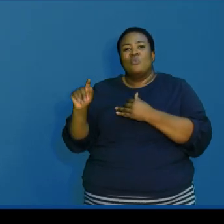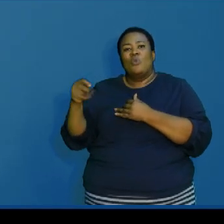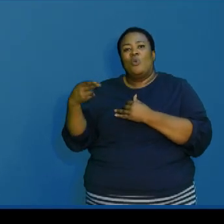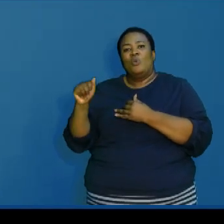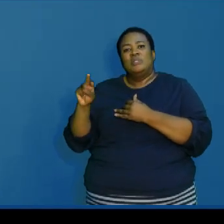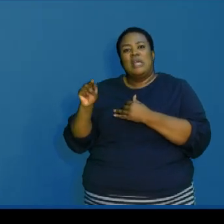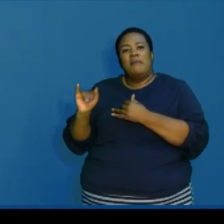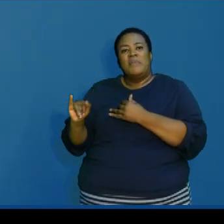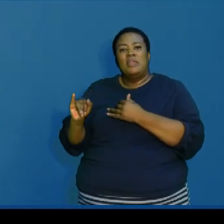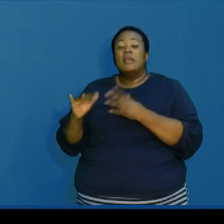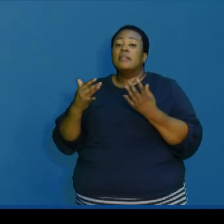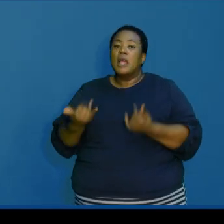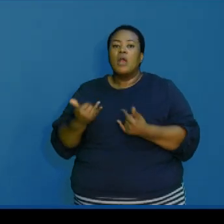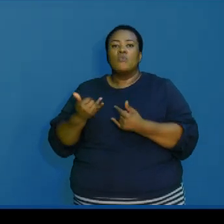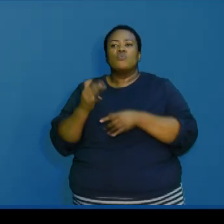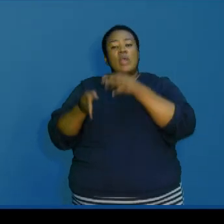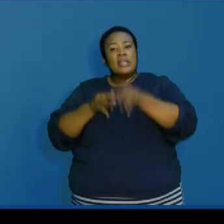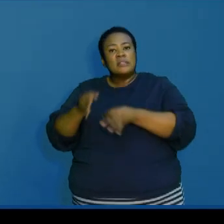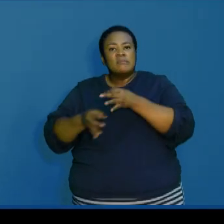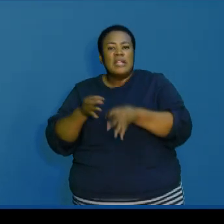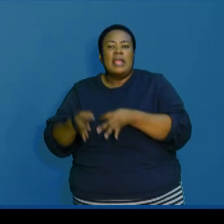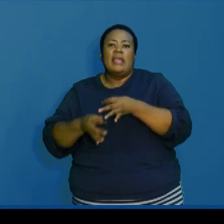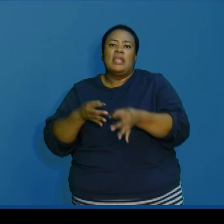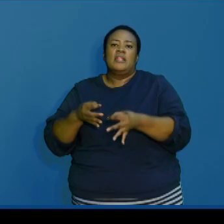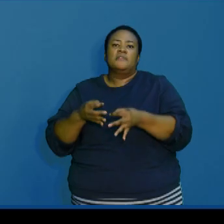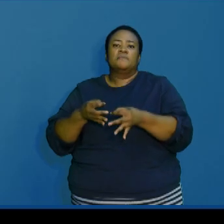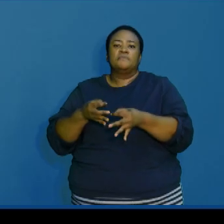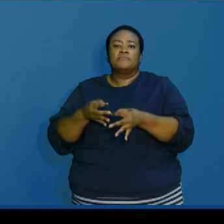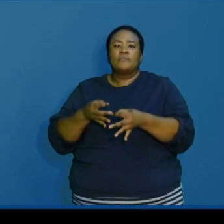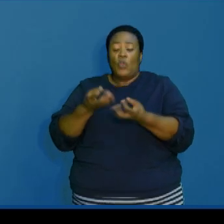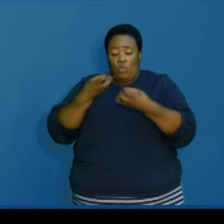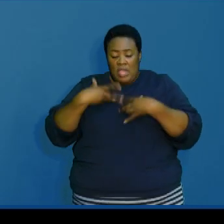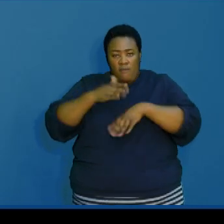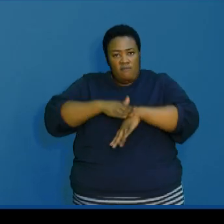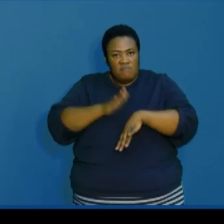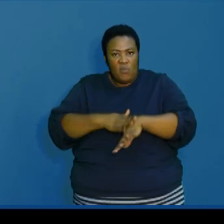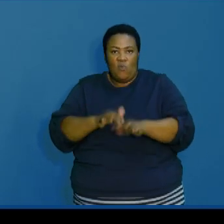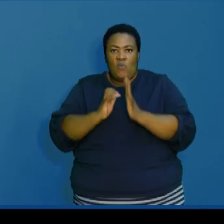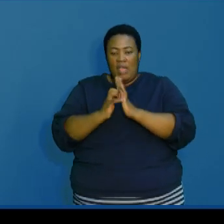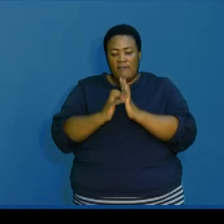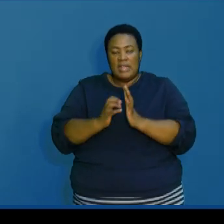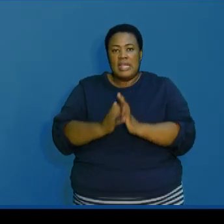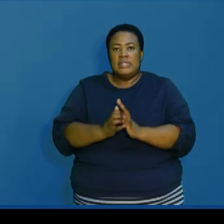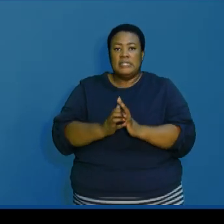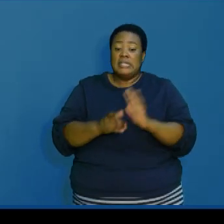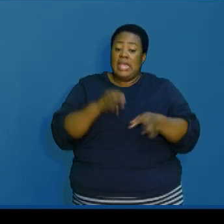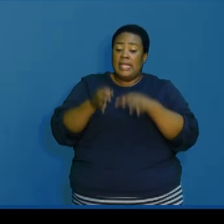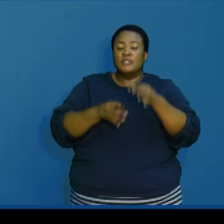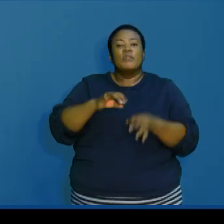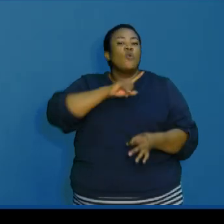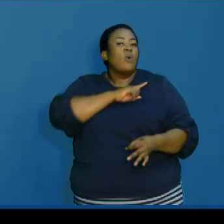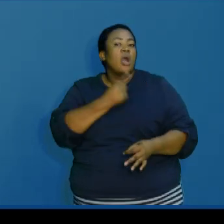you explain why, you continue to give more evidence and explain why you still say I